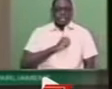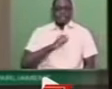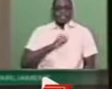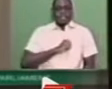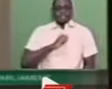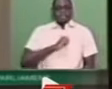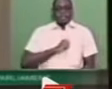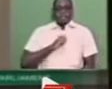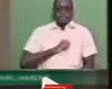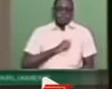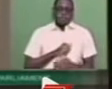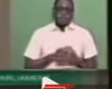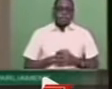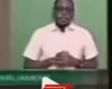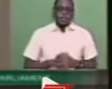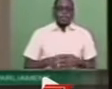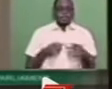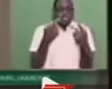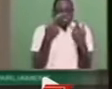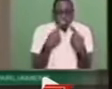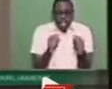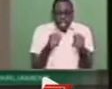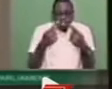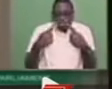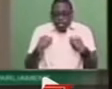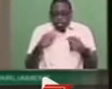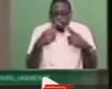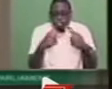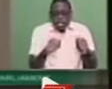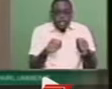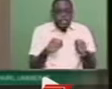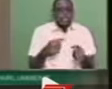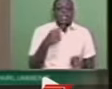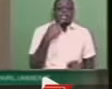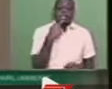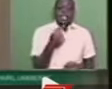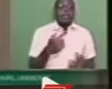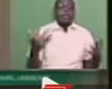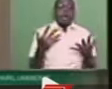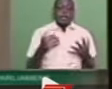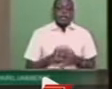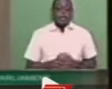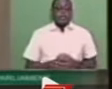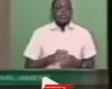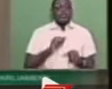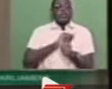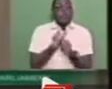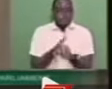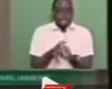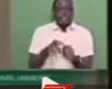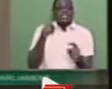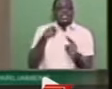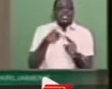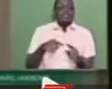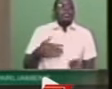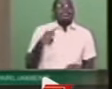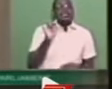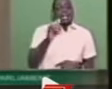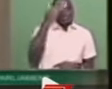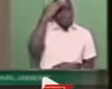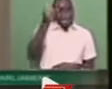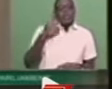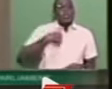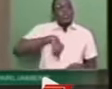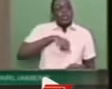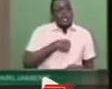They have tried to use the cover of COVID as their own antidote against any criticism and responsibility.